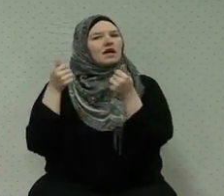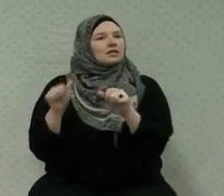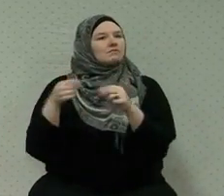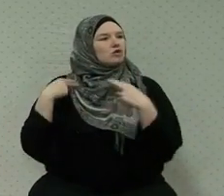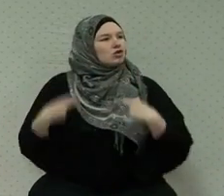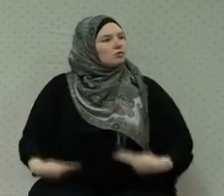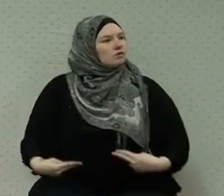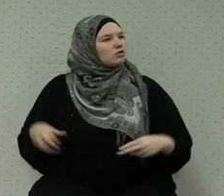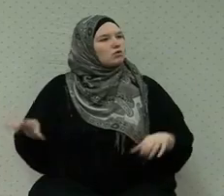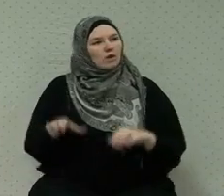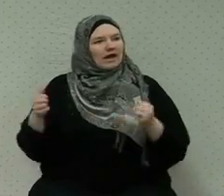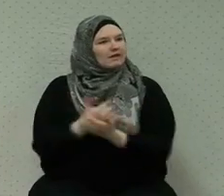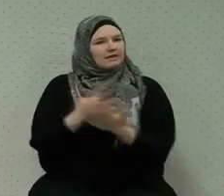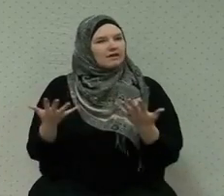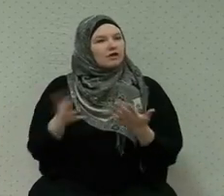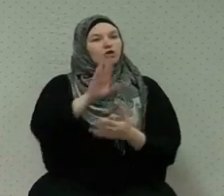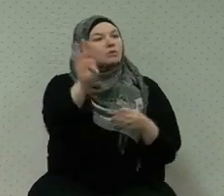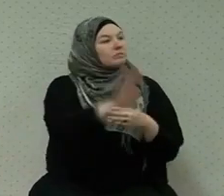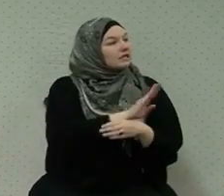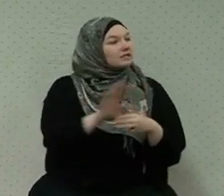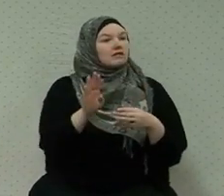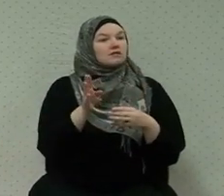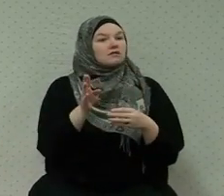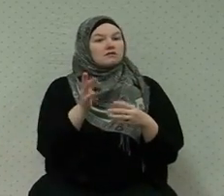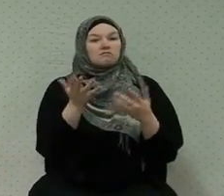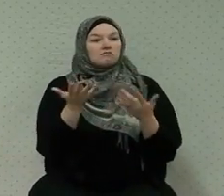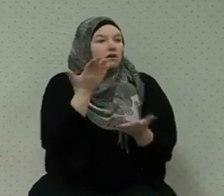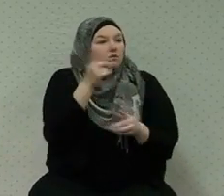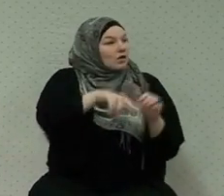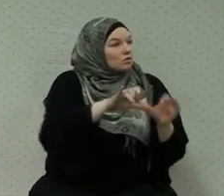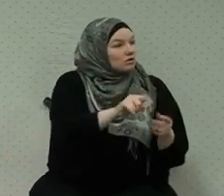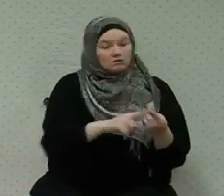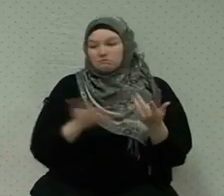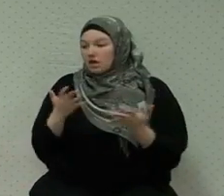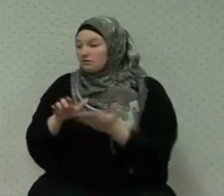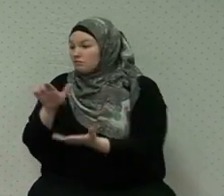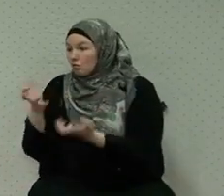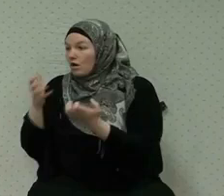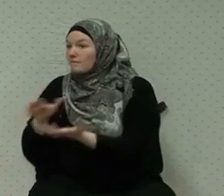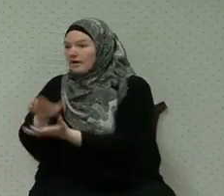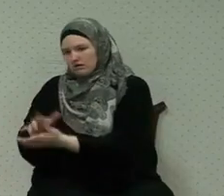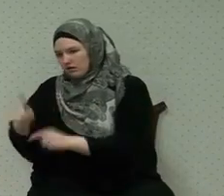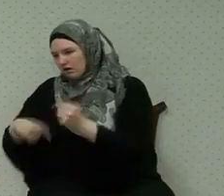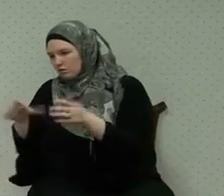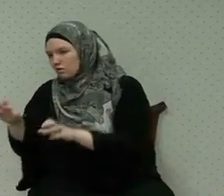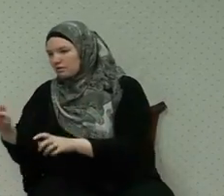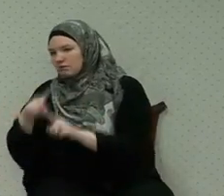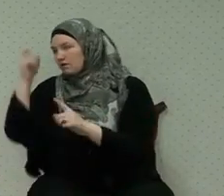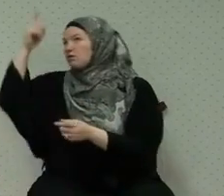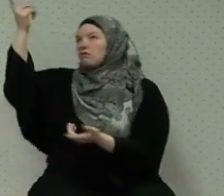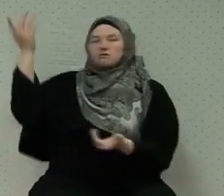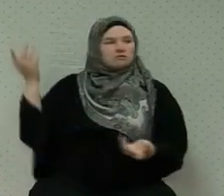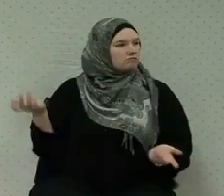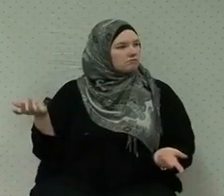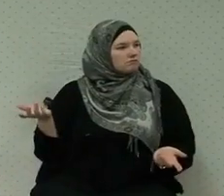being to do anything. Your business venture, your marriage project, whatever you do, if